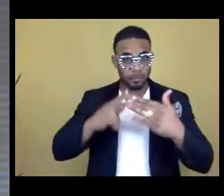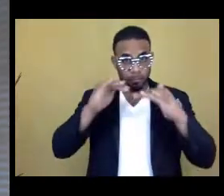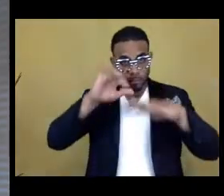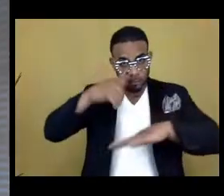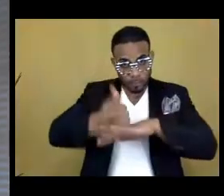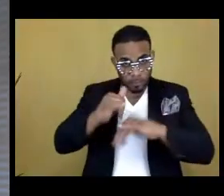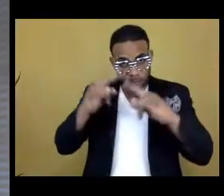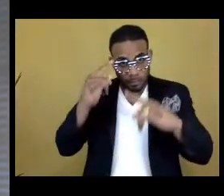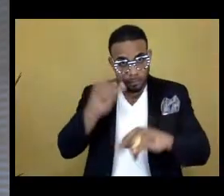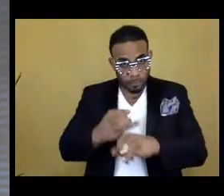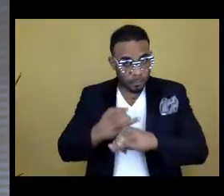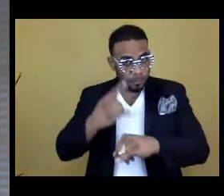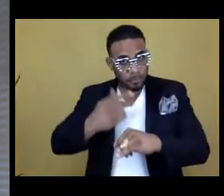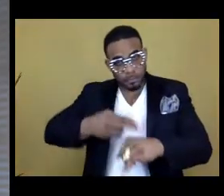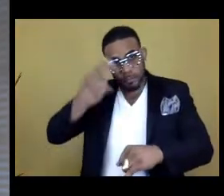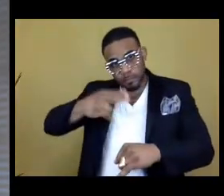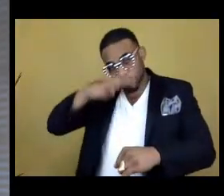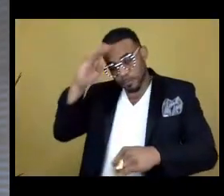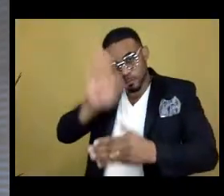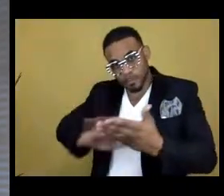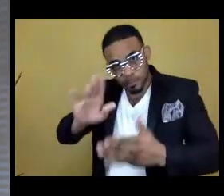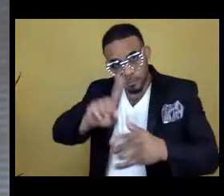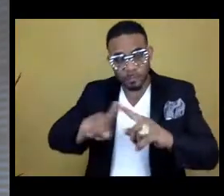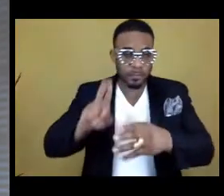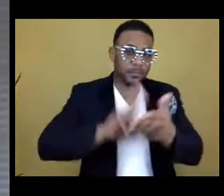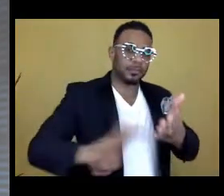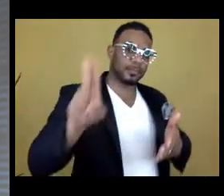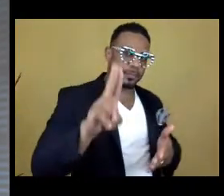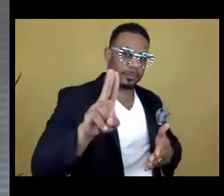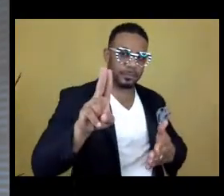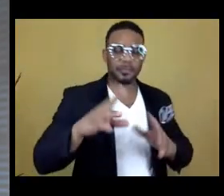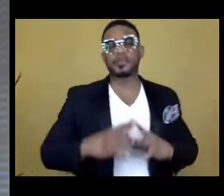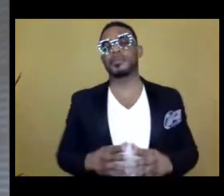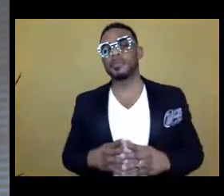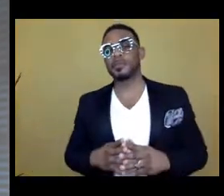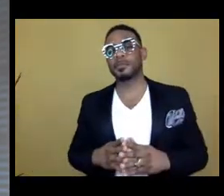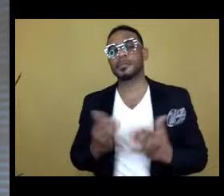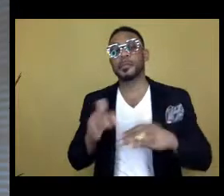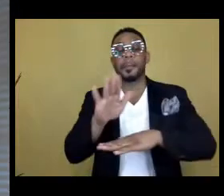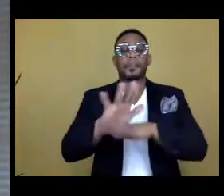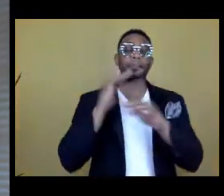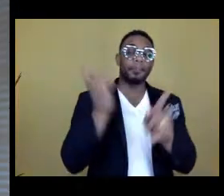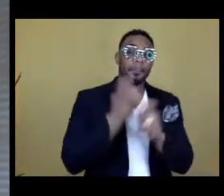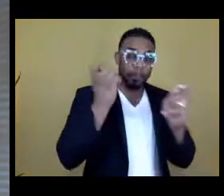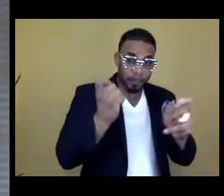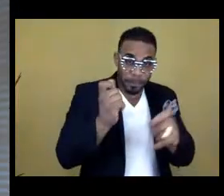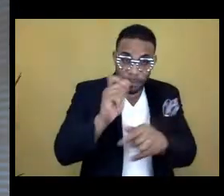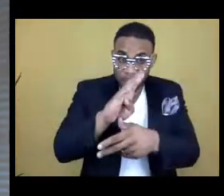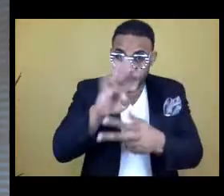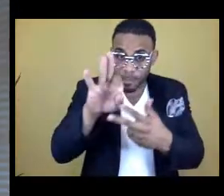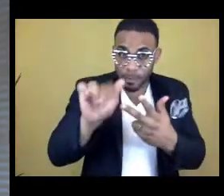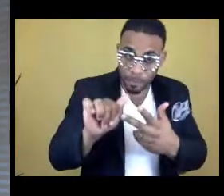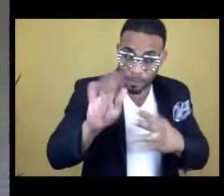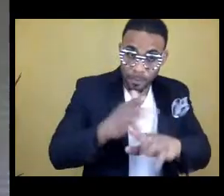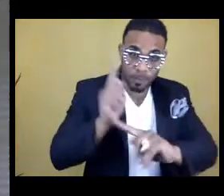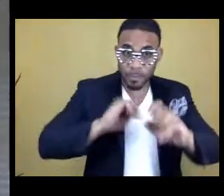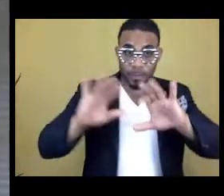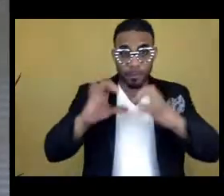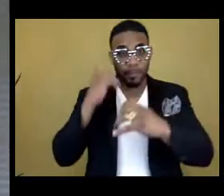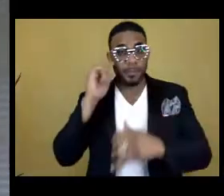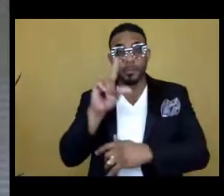on the campus of an historically Black college or university. This evening, we celebrate the BFA Musical Theater class